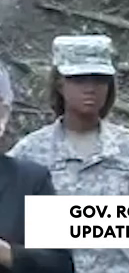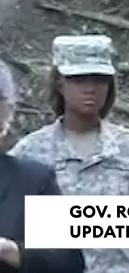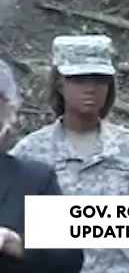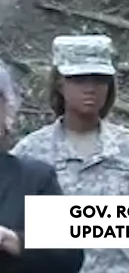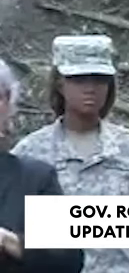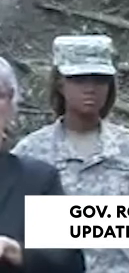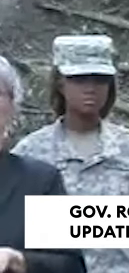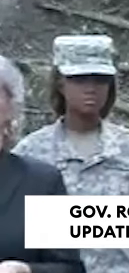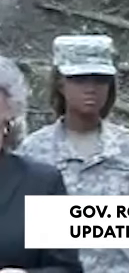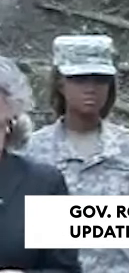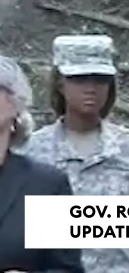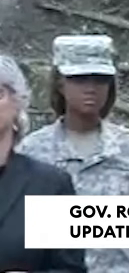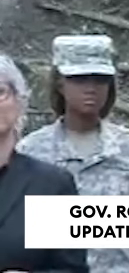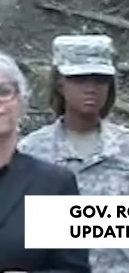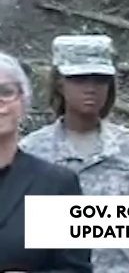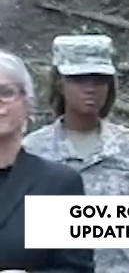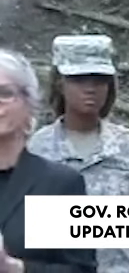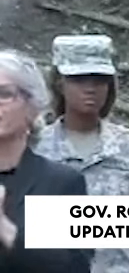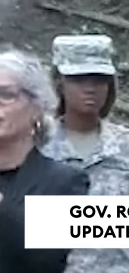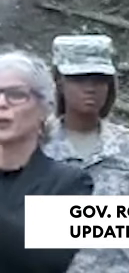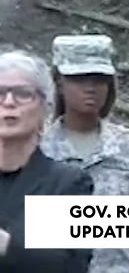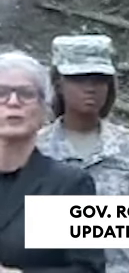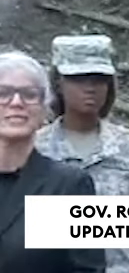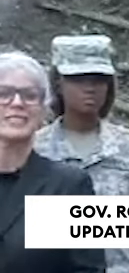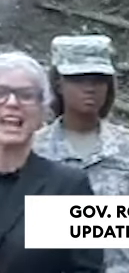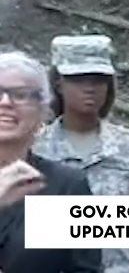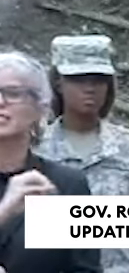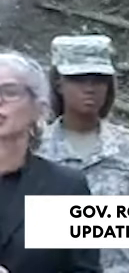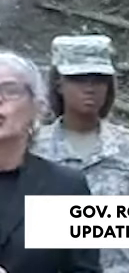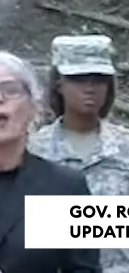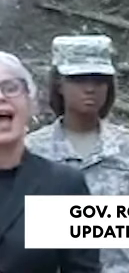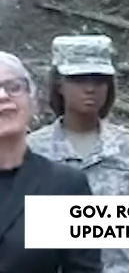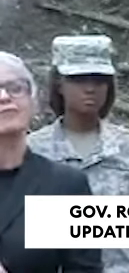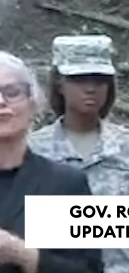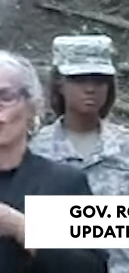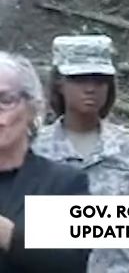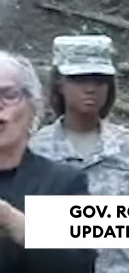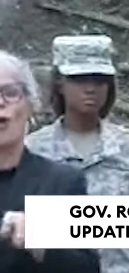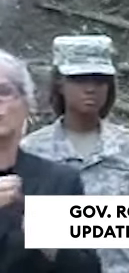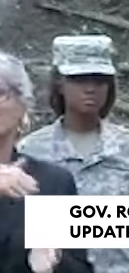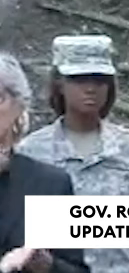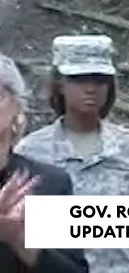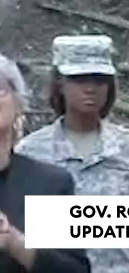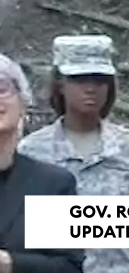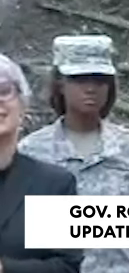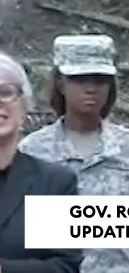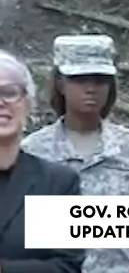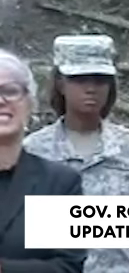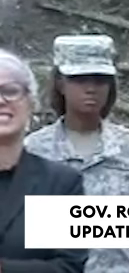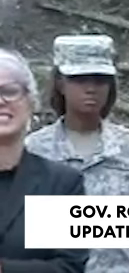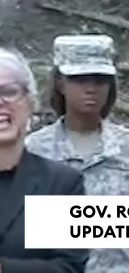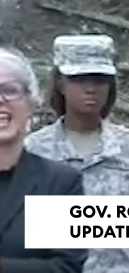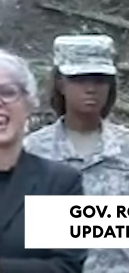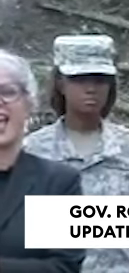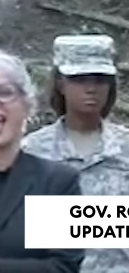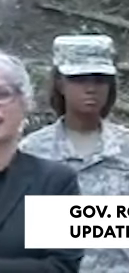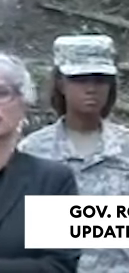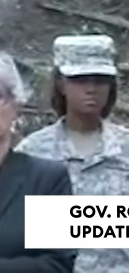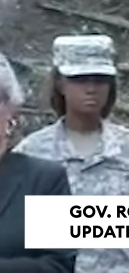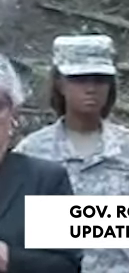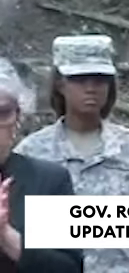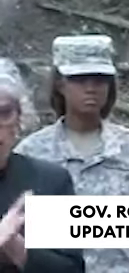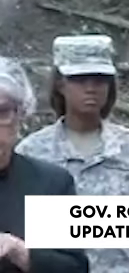Steinhatchee. Those roads are not passable yet. So as soon as that's the case, we're going to try to do it. Now, there are emergency